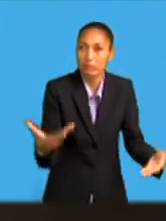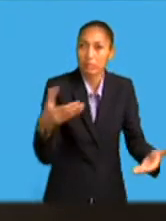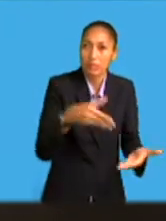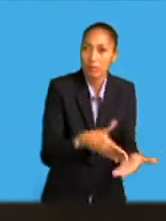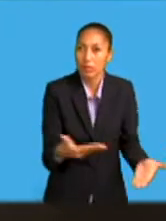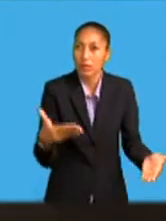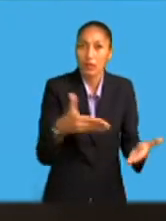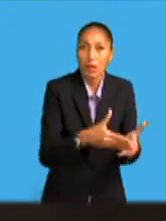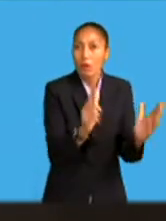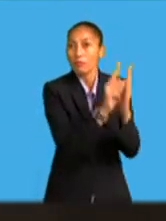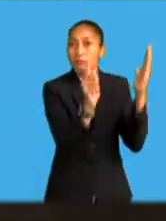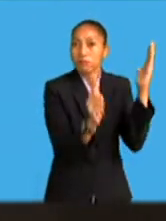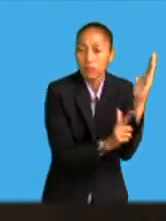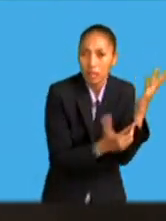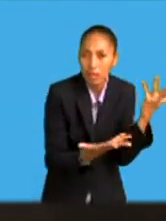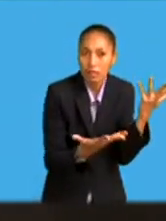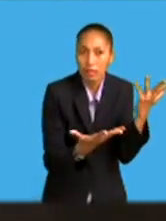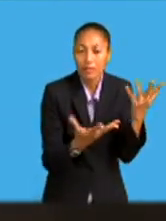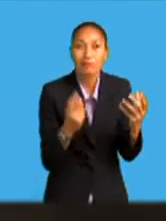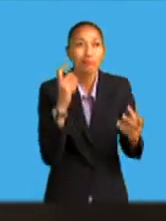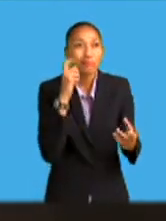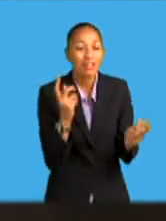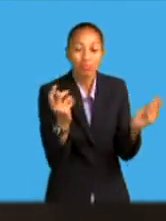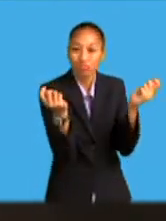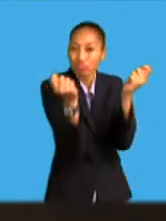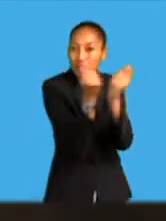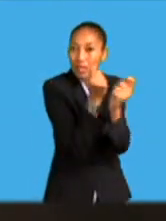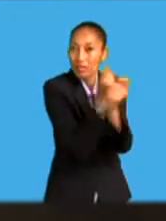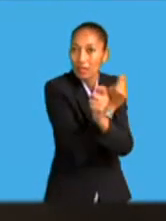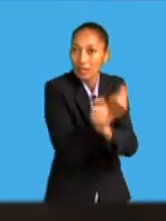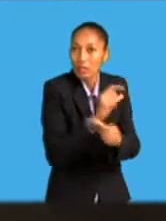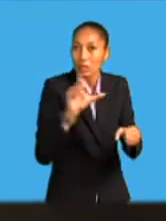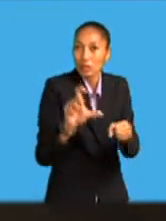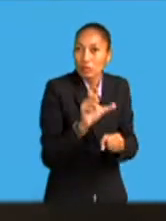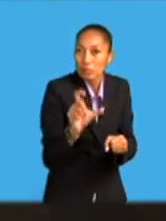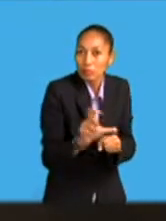legislation intended to modernize the economy, create